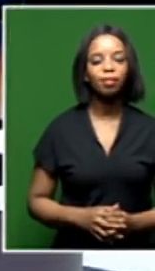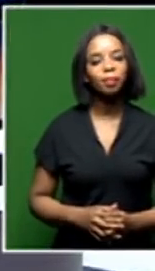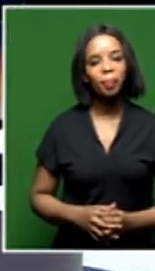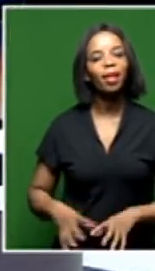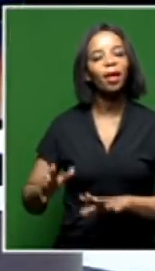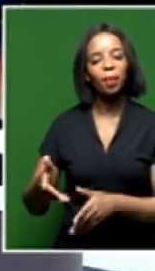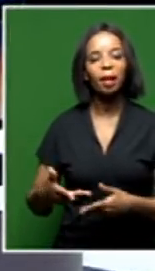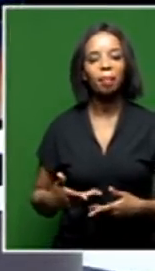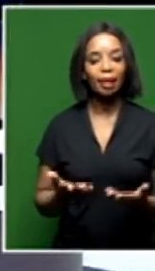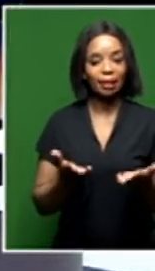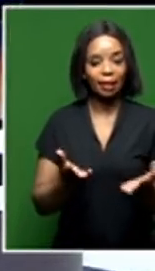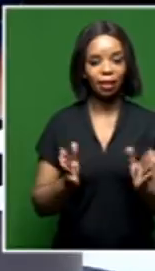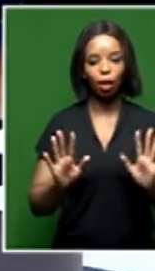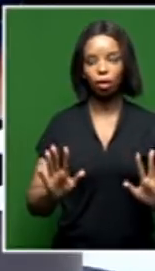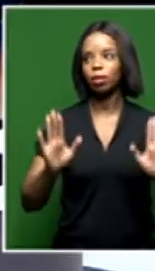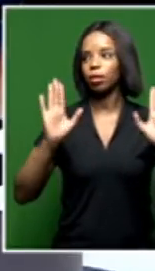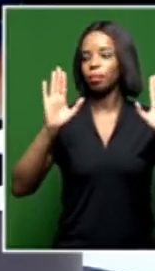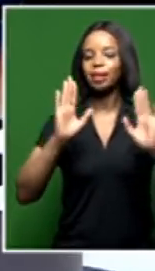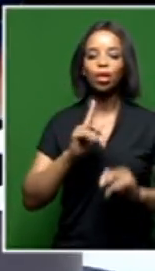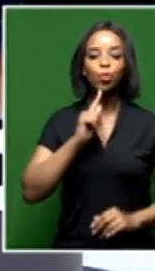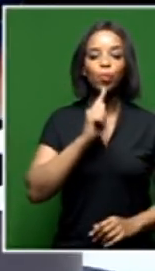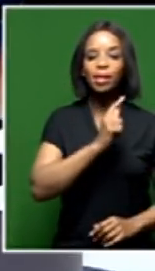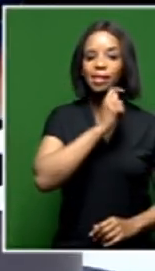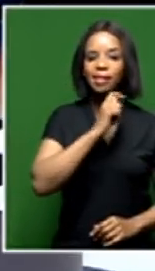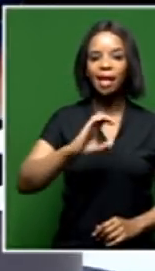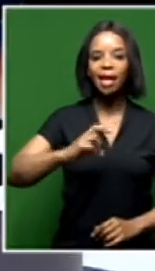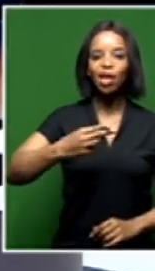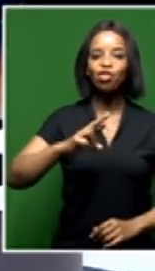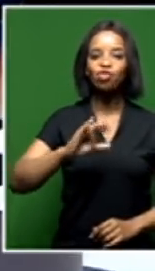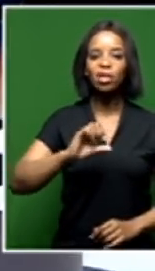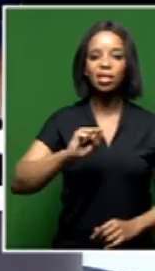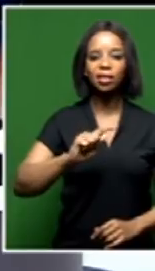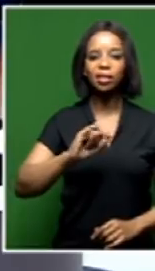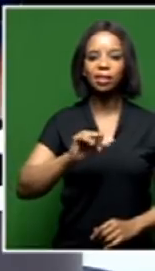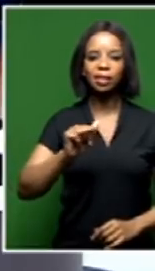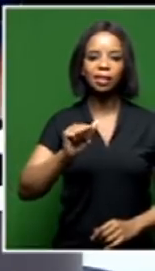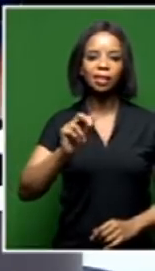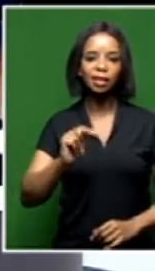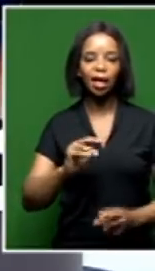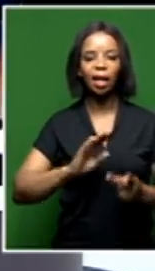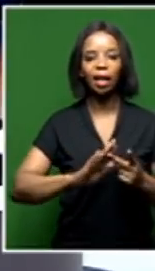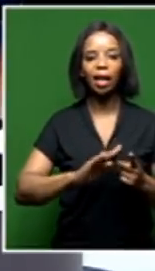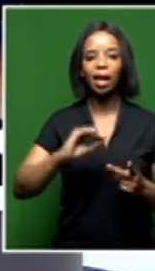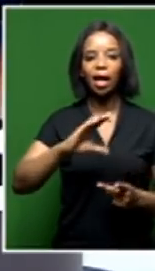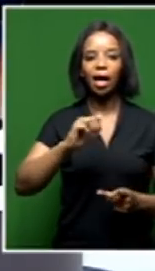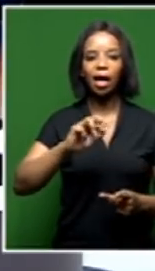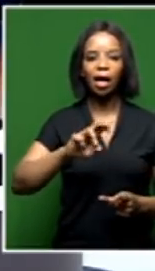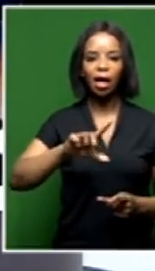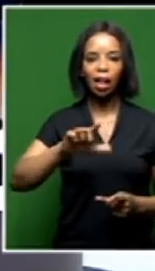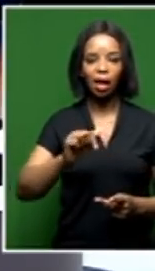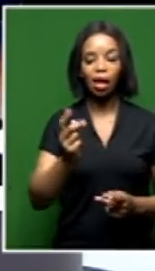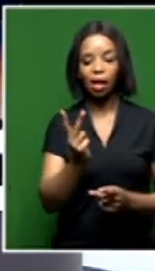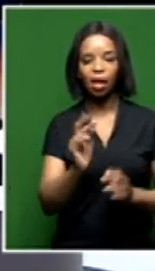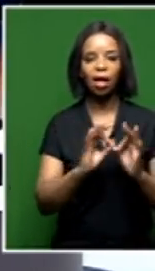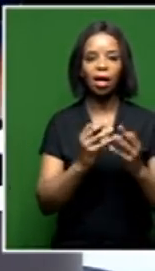Right, welcome back. So this is going to be amazing. Twins, Christiaan and Carla Botes from Helpmekaar College, the class of 2021,